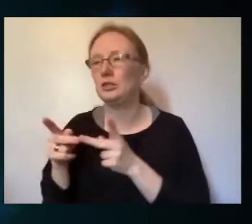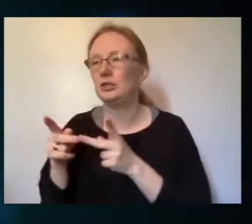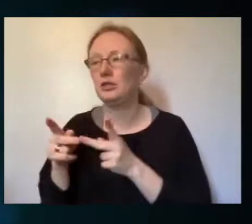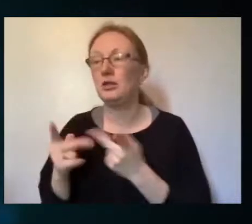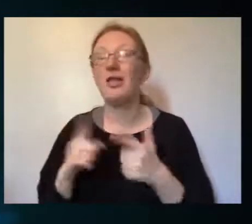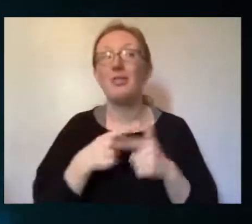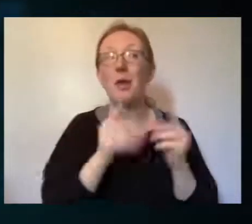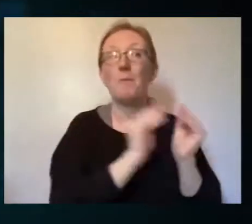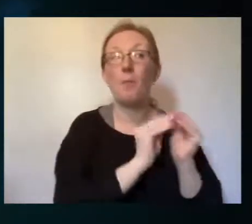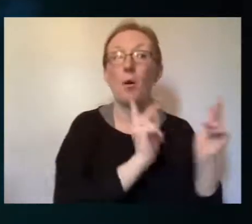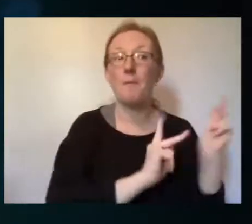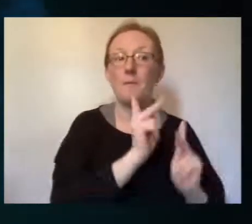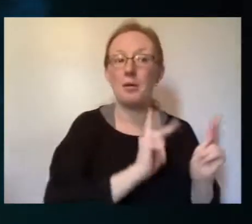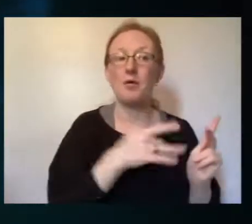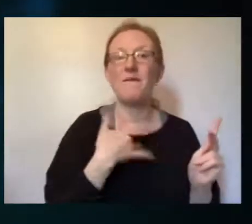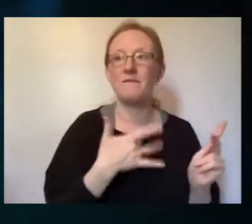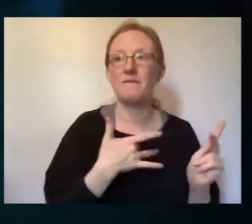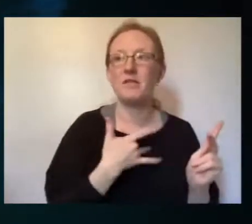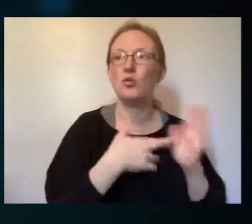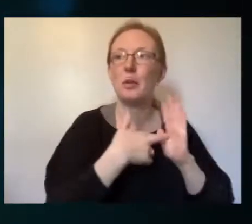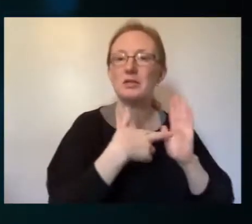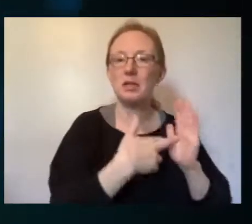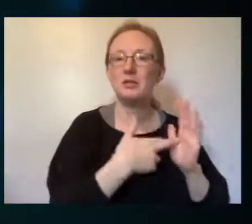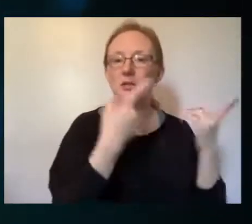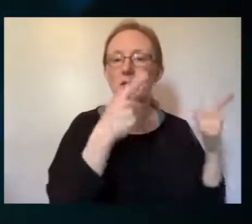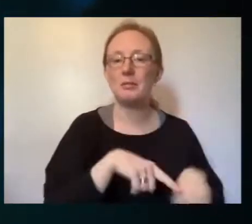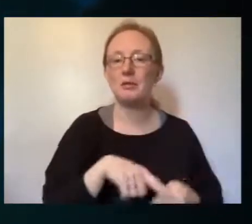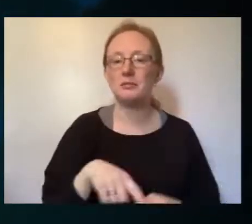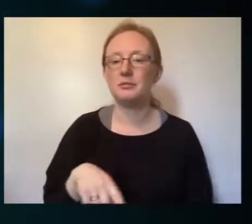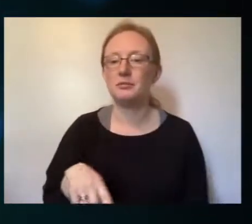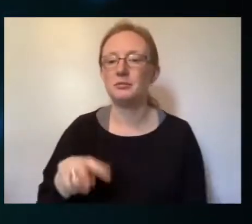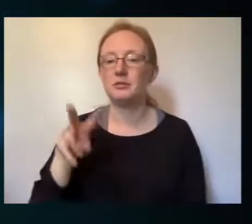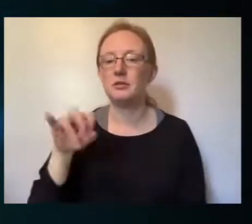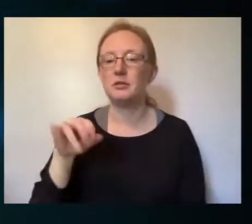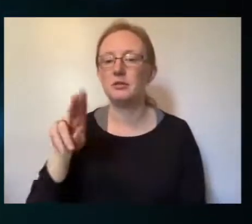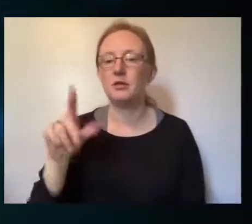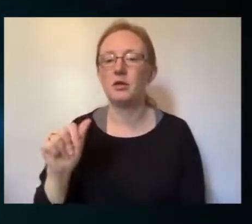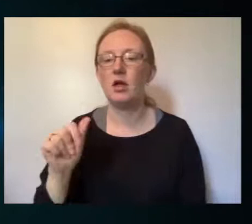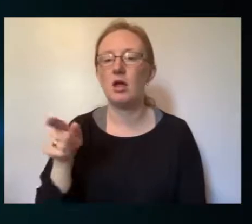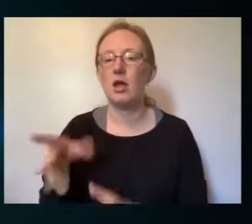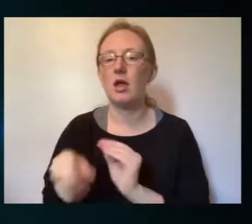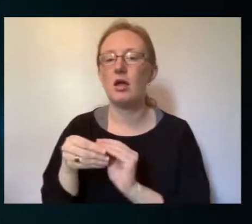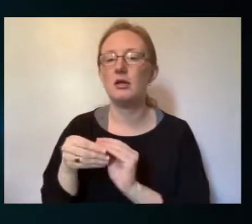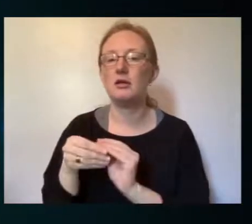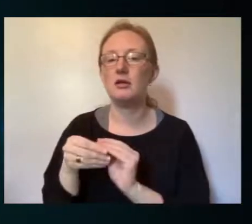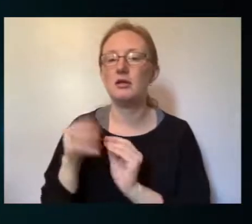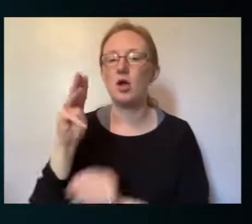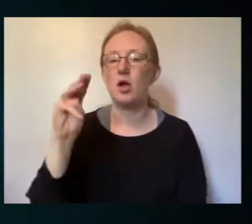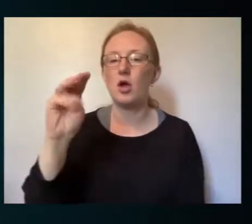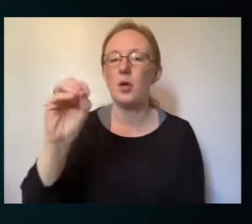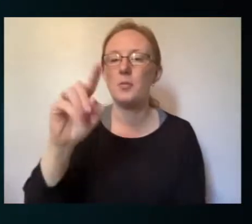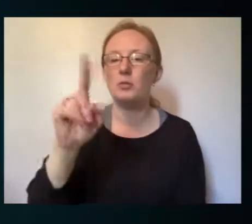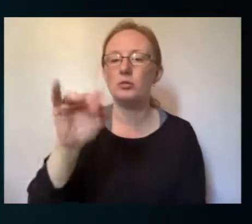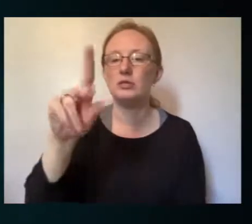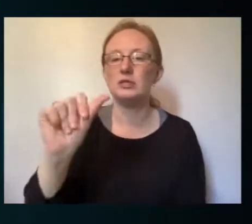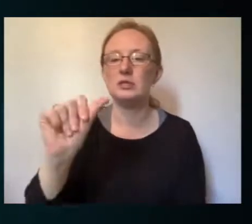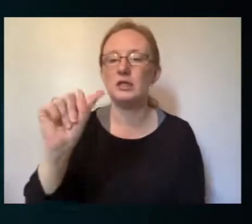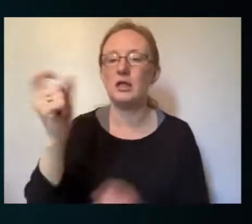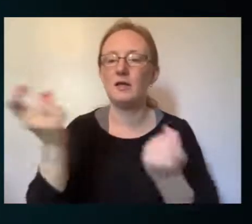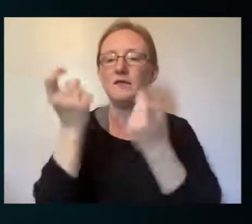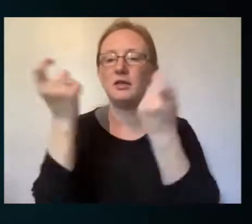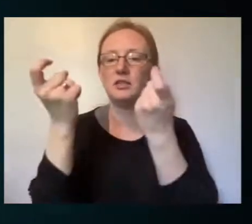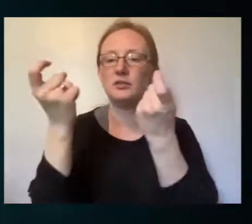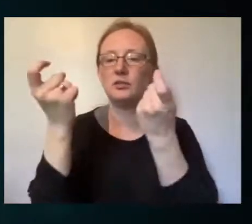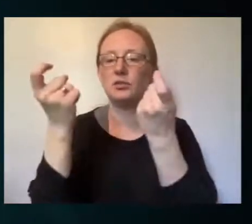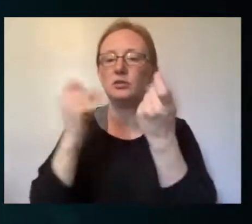feel represented. And Vino's added, Mozilla do festivals and unconferences with the pay what